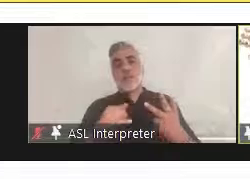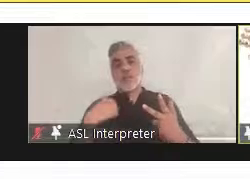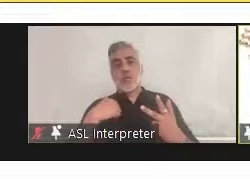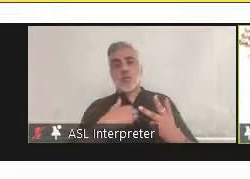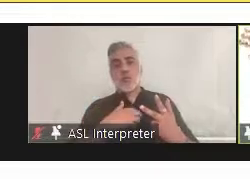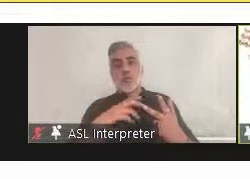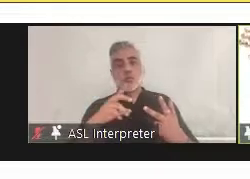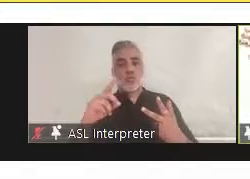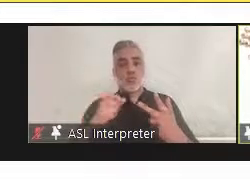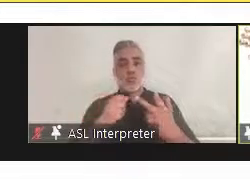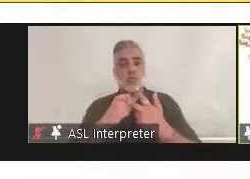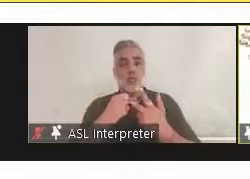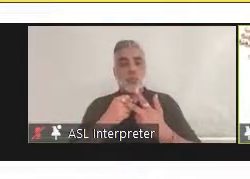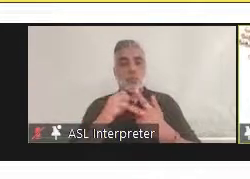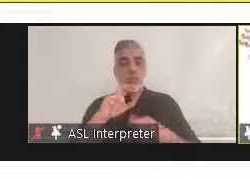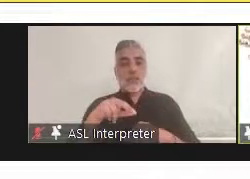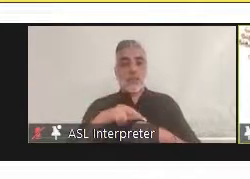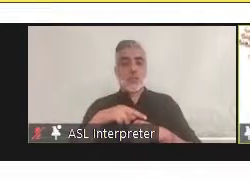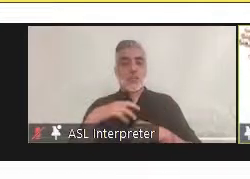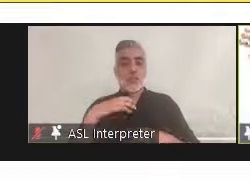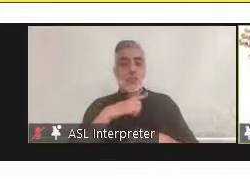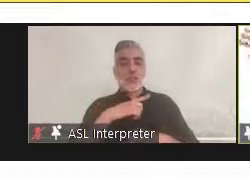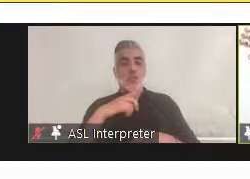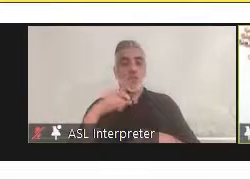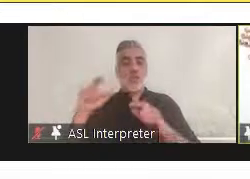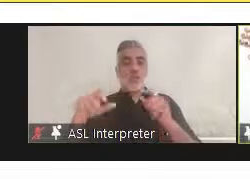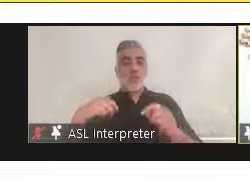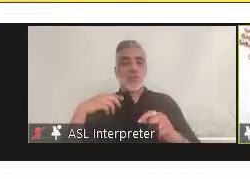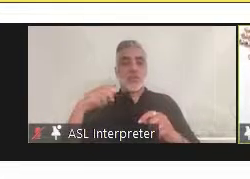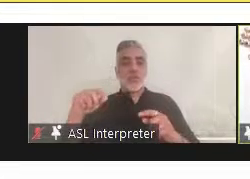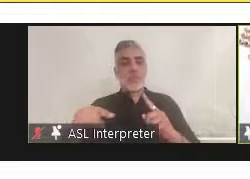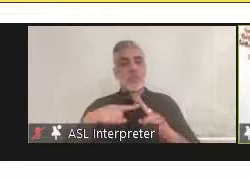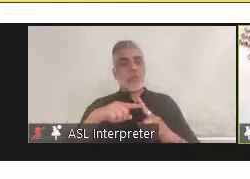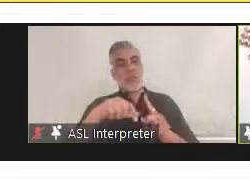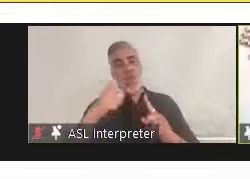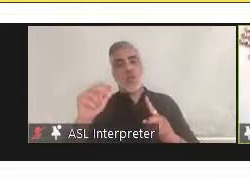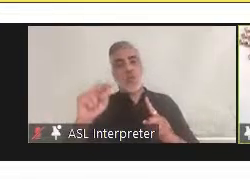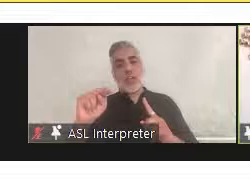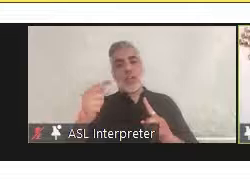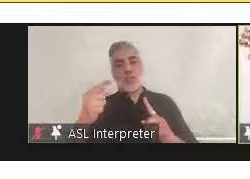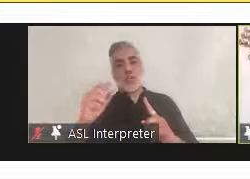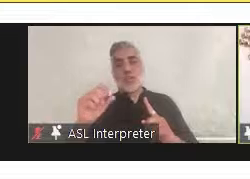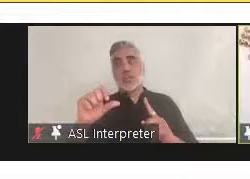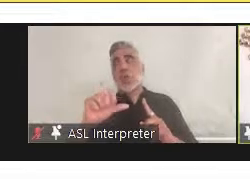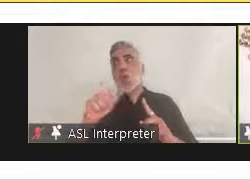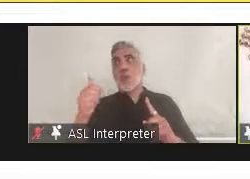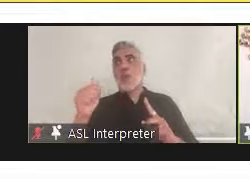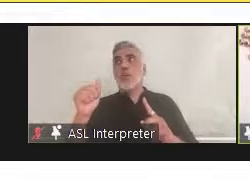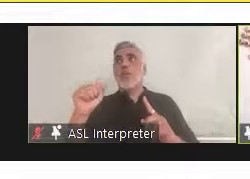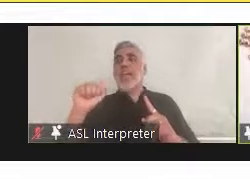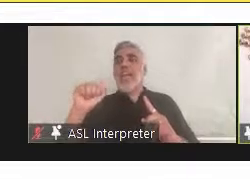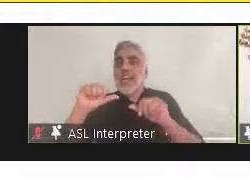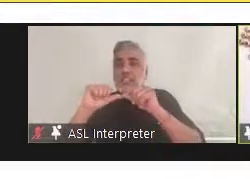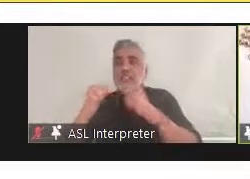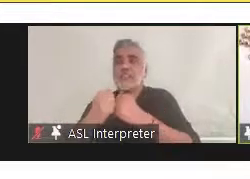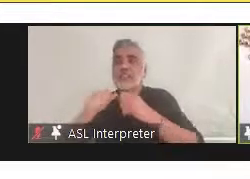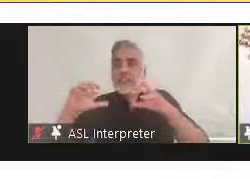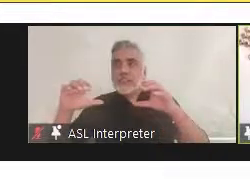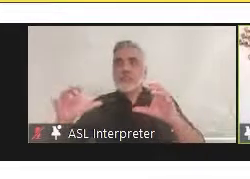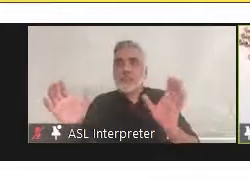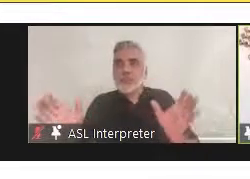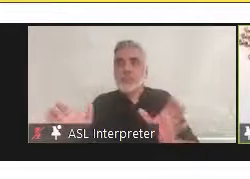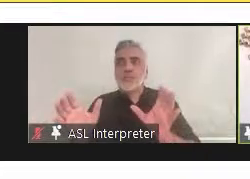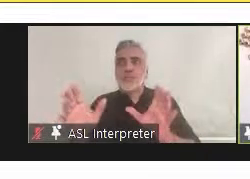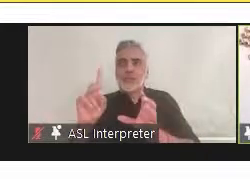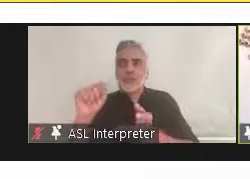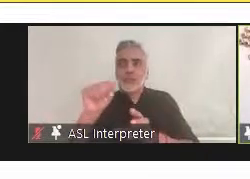of Persons with Disabilities in Rwanda, but also other NGOs and a few other agencies that are very active in promoting disability